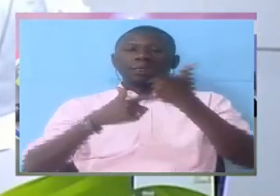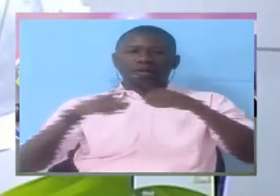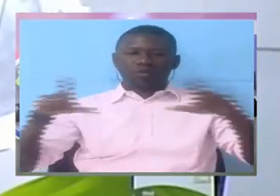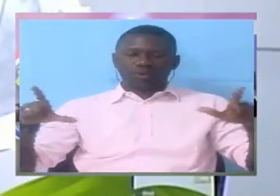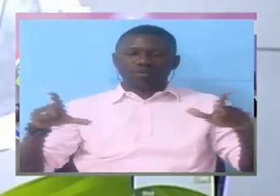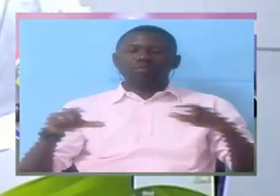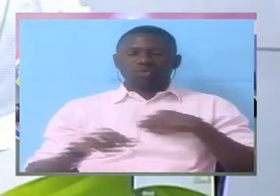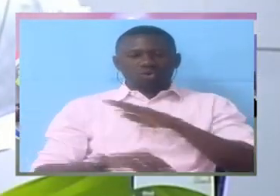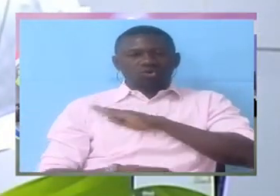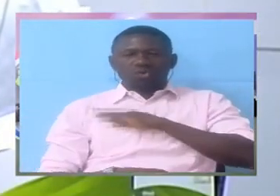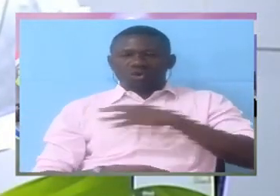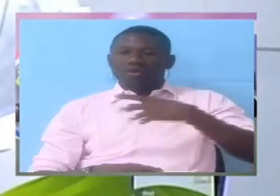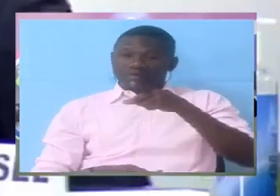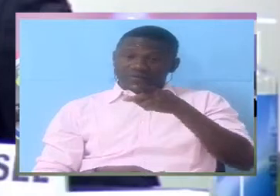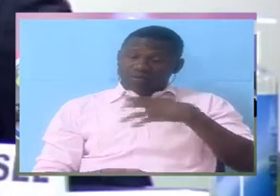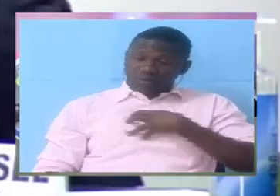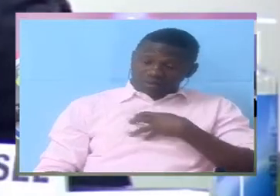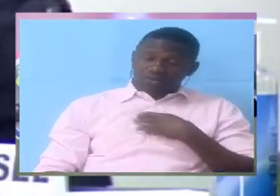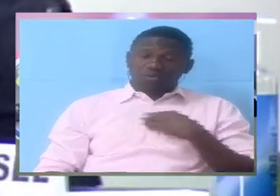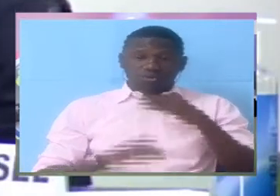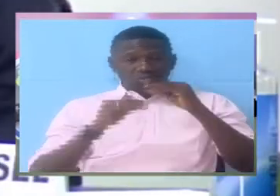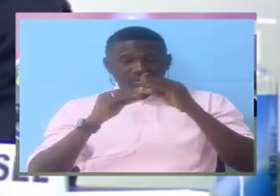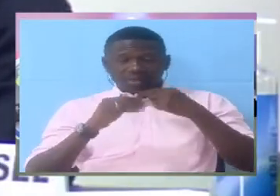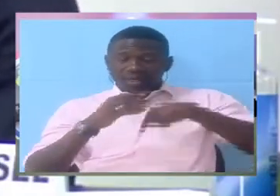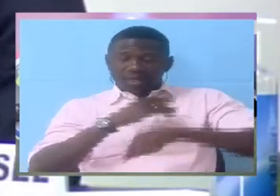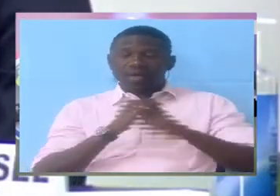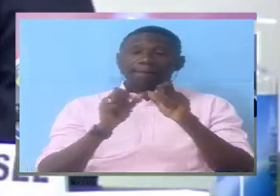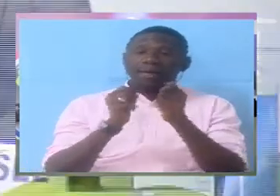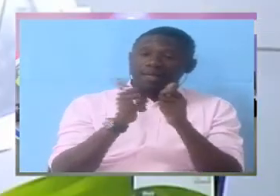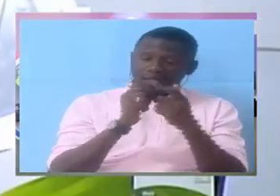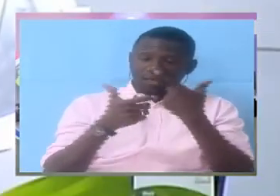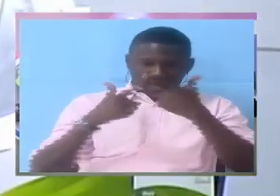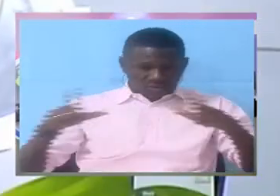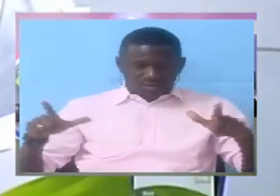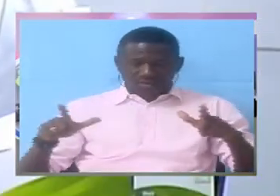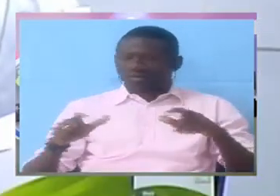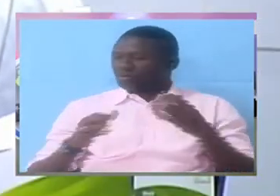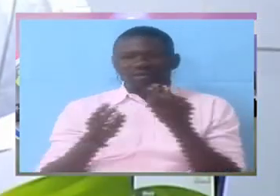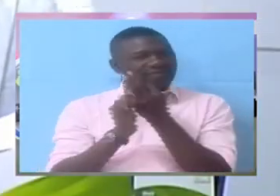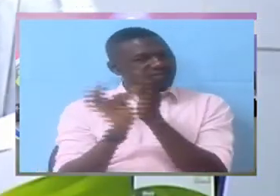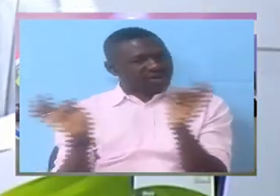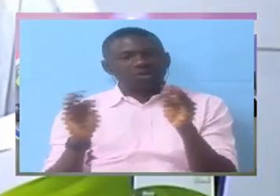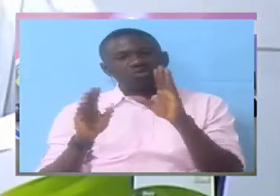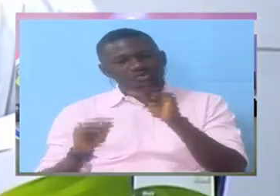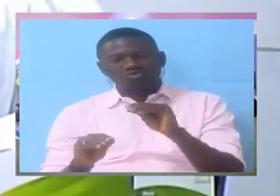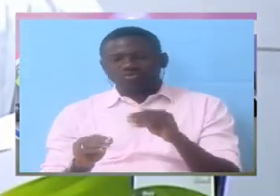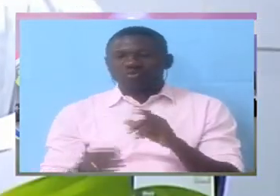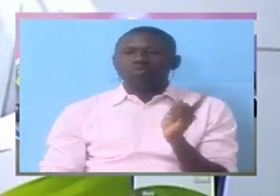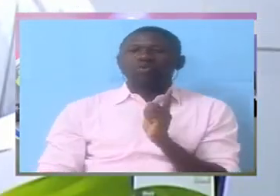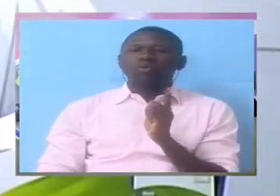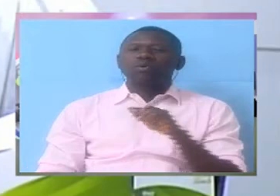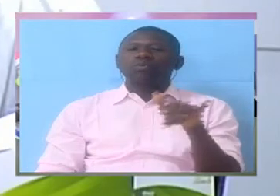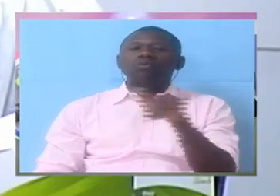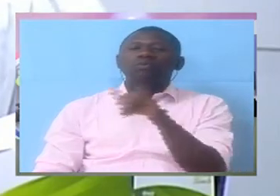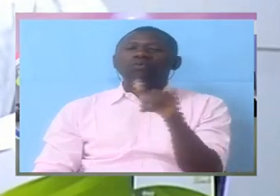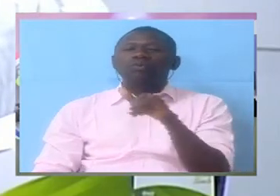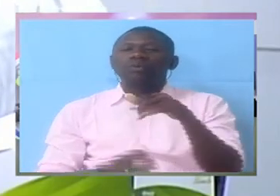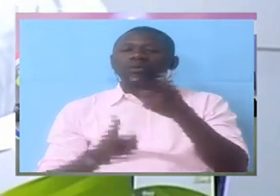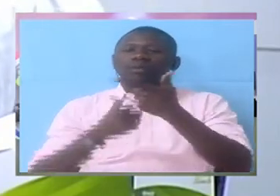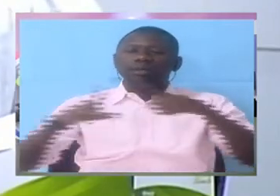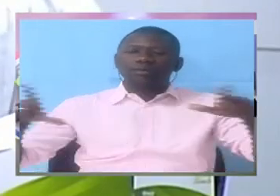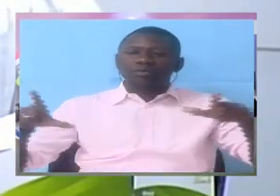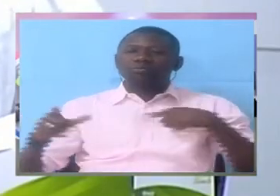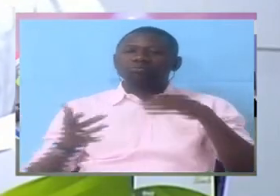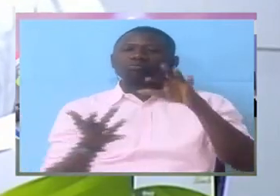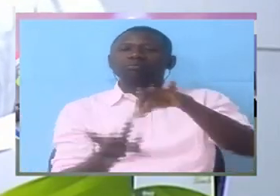speak in the Mandinka language, you're free to do so. Okay. What do you prefer to speak? In which language do you prefer to